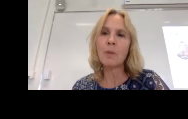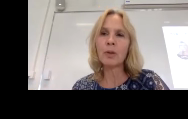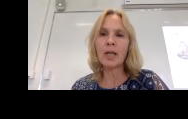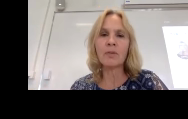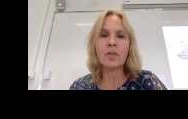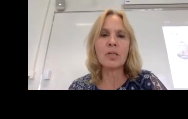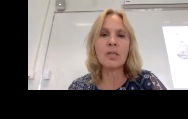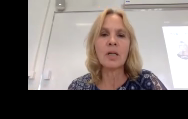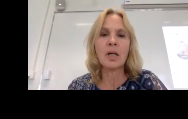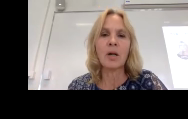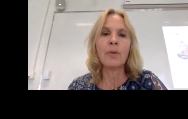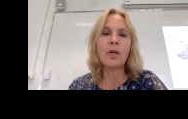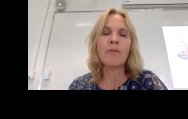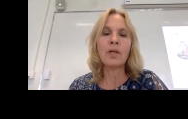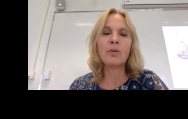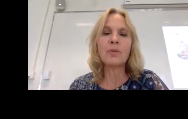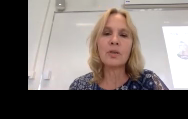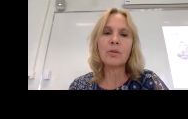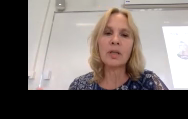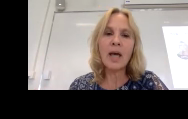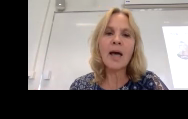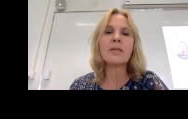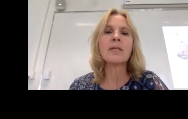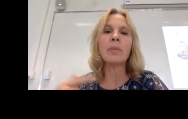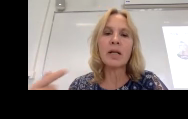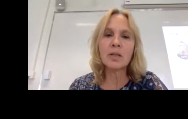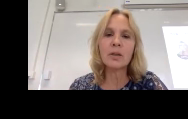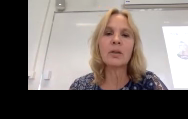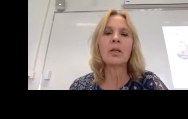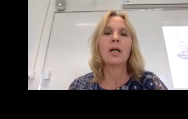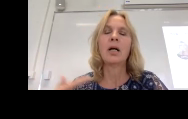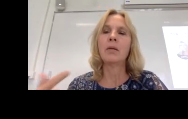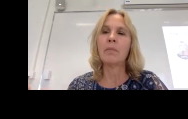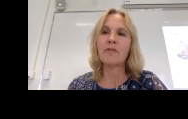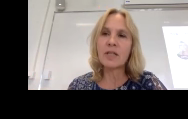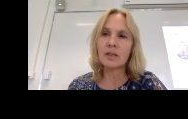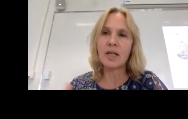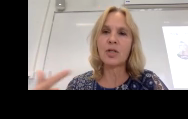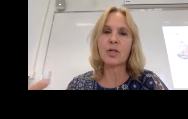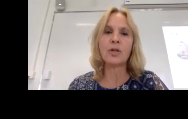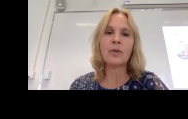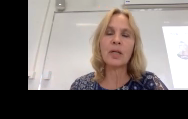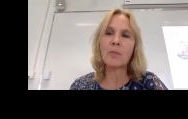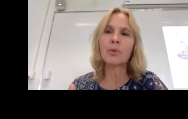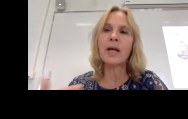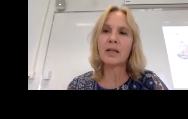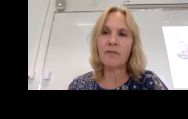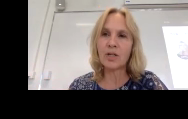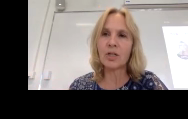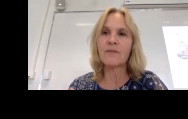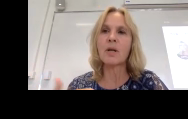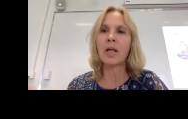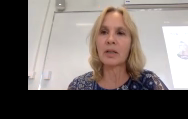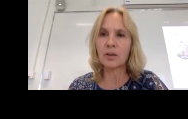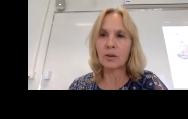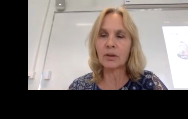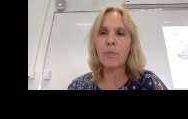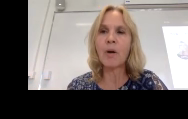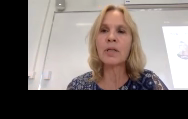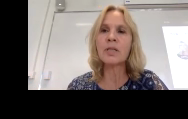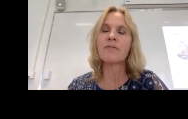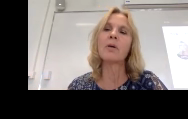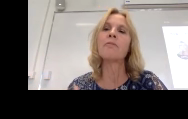for spoken languages, we know that you can get sublexical facilitation. So you can get pre-activation of